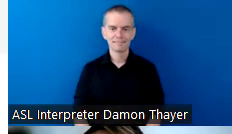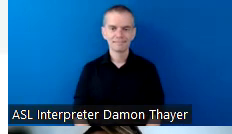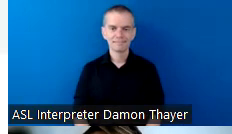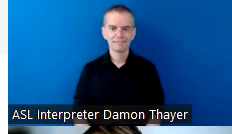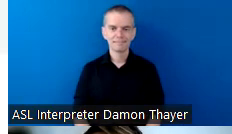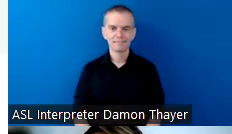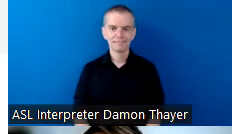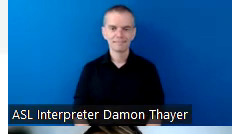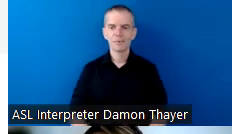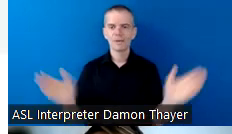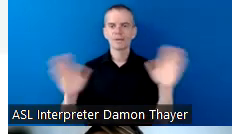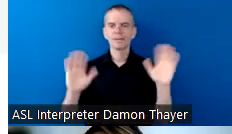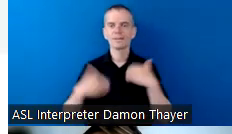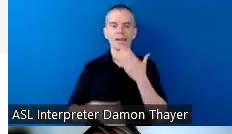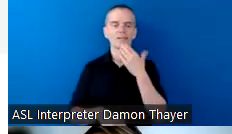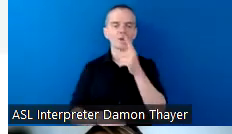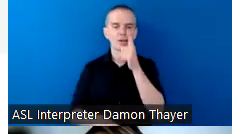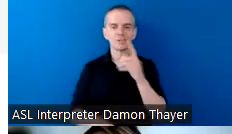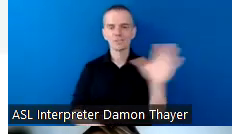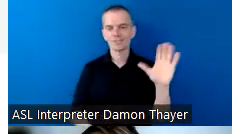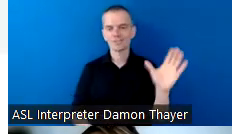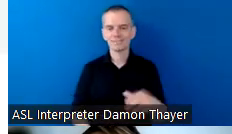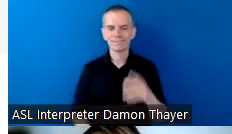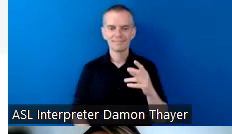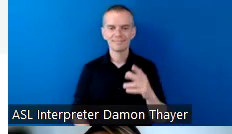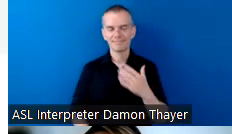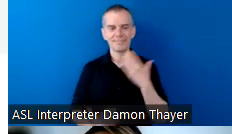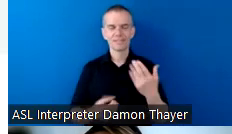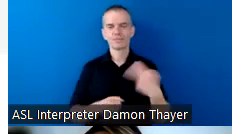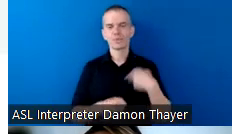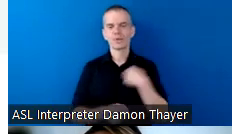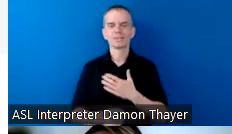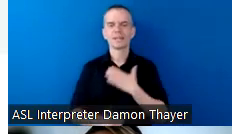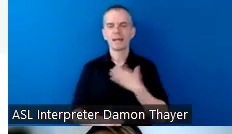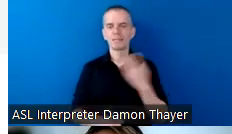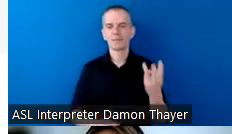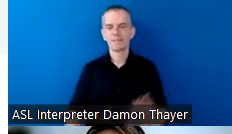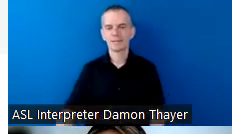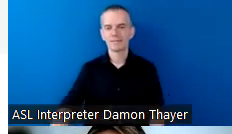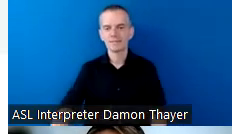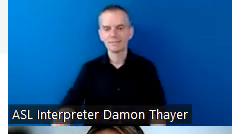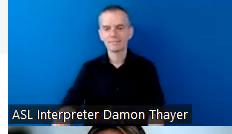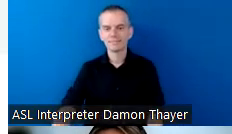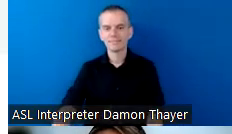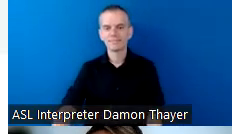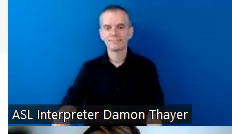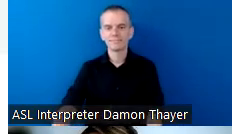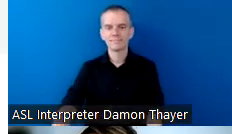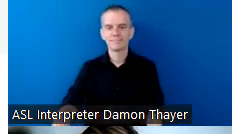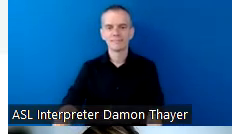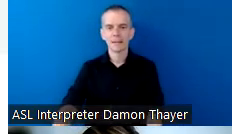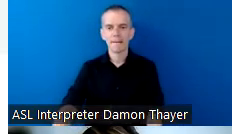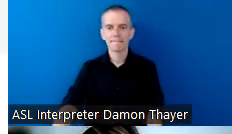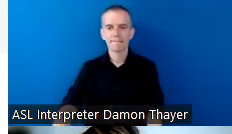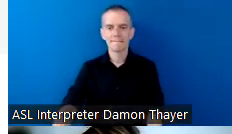All right, have a good lunch, you guys. Thank you so much for joining us today. Happy Wednesday. Thank you, everyone. Talk soon.